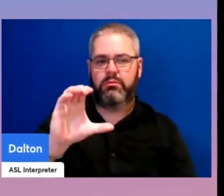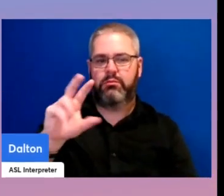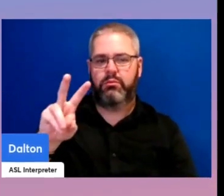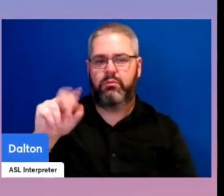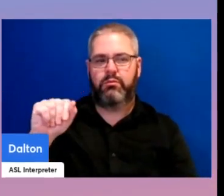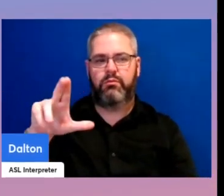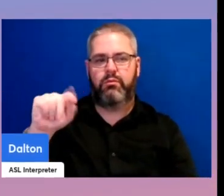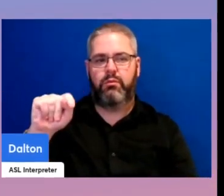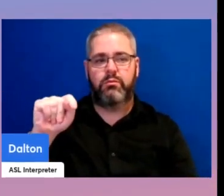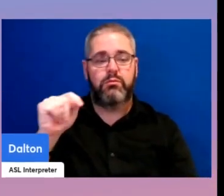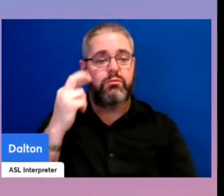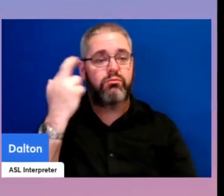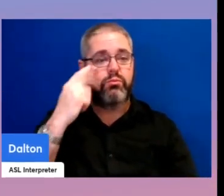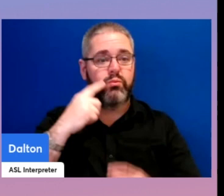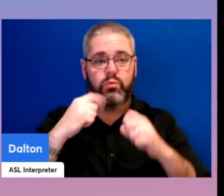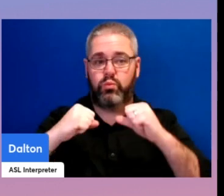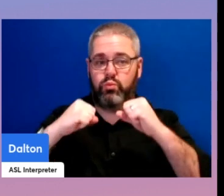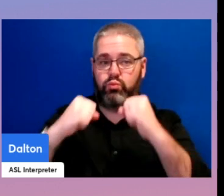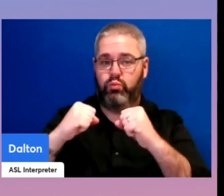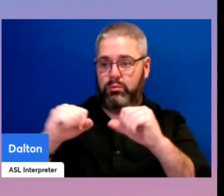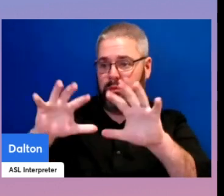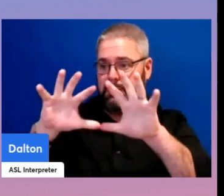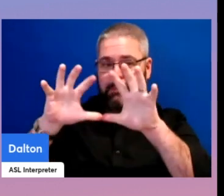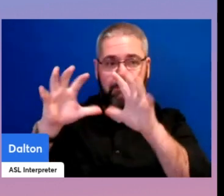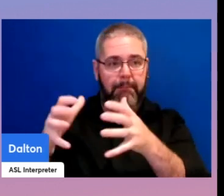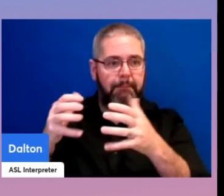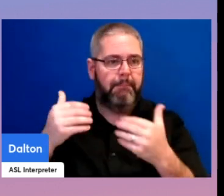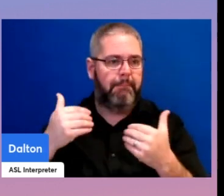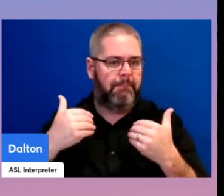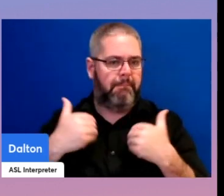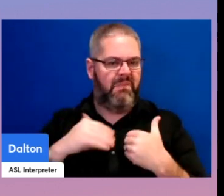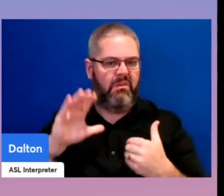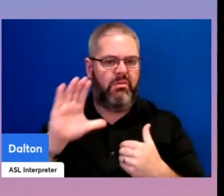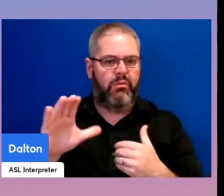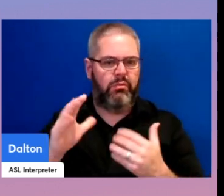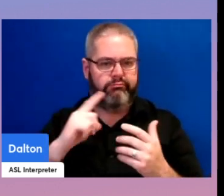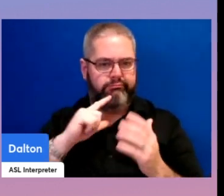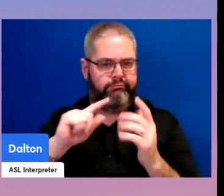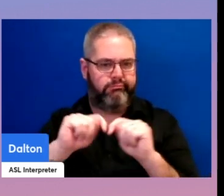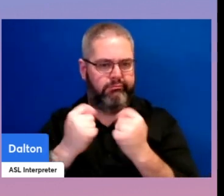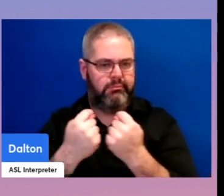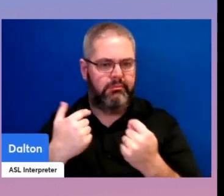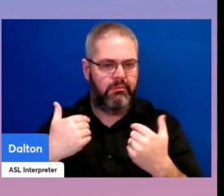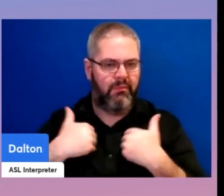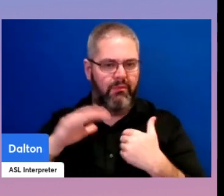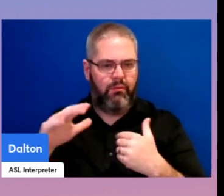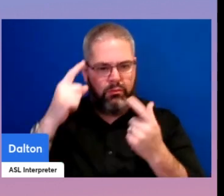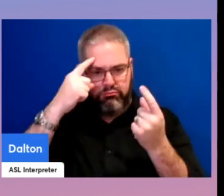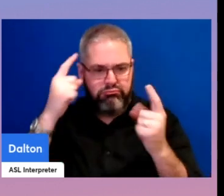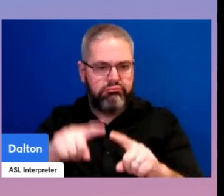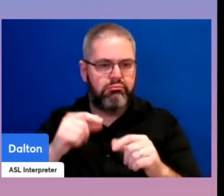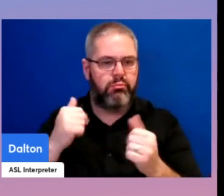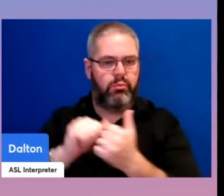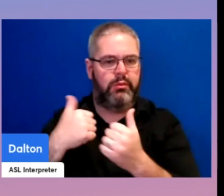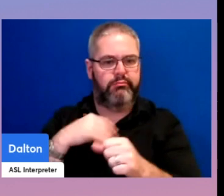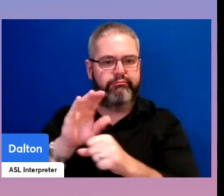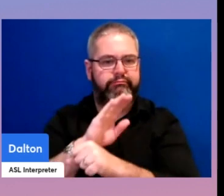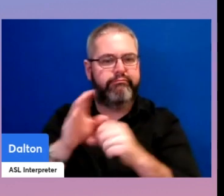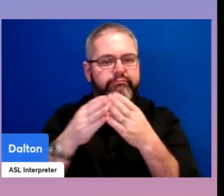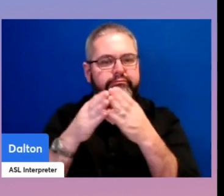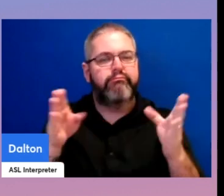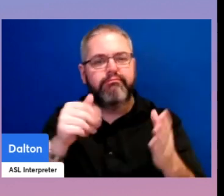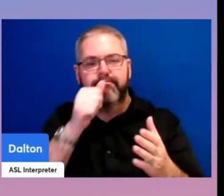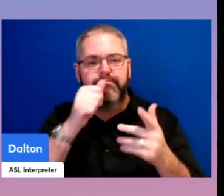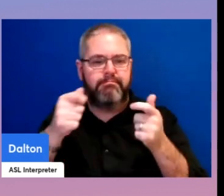because security teams have agreed on an enterprise-wide secrets management strategy. As a